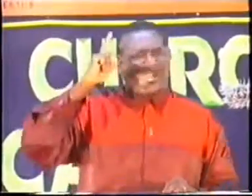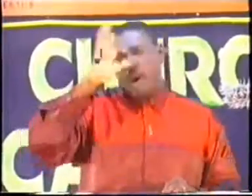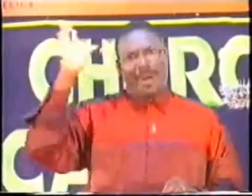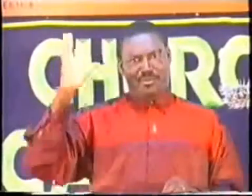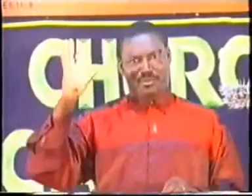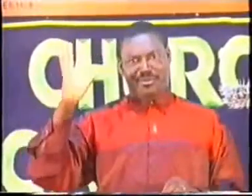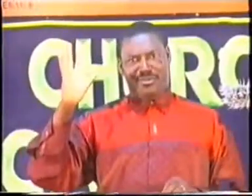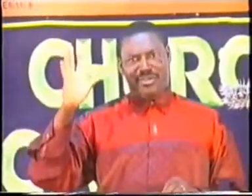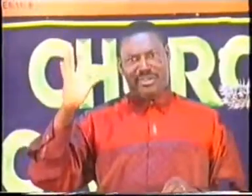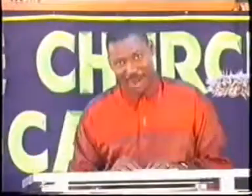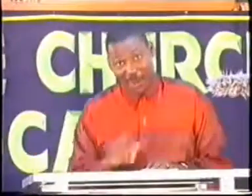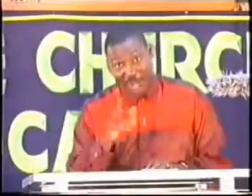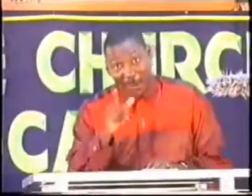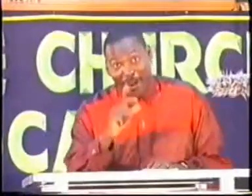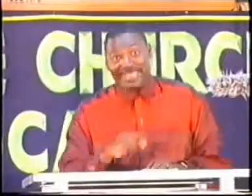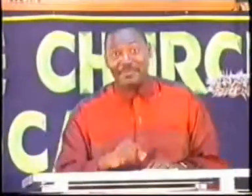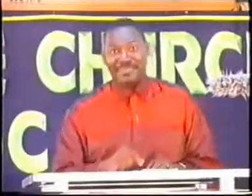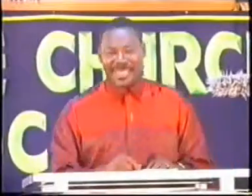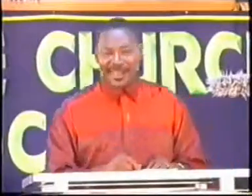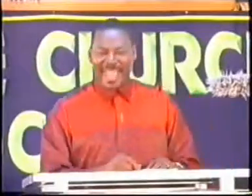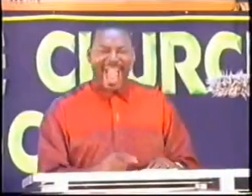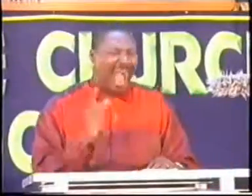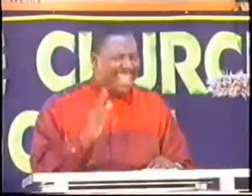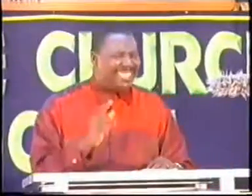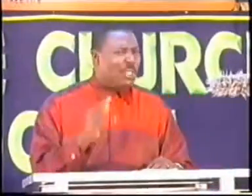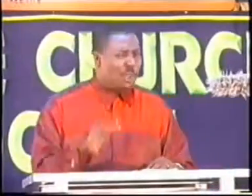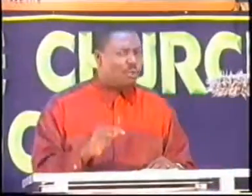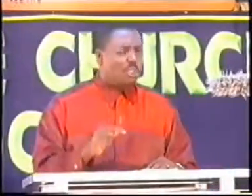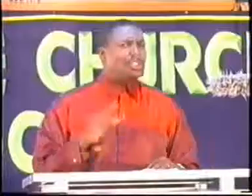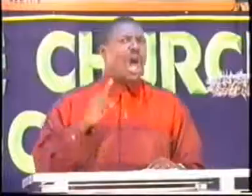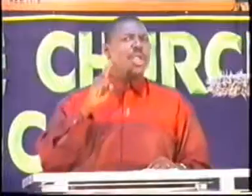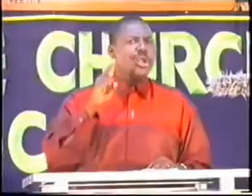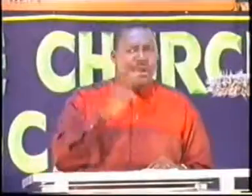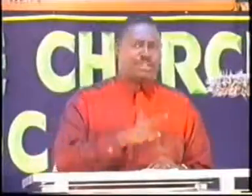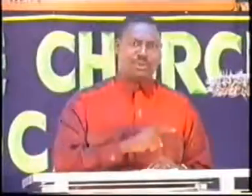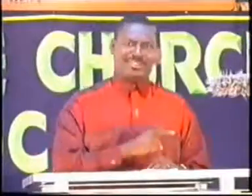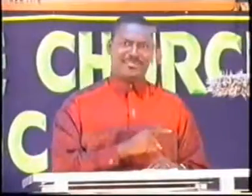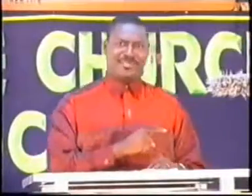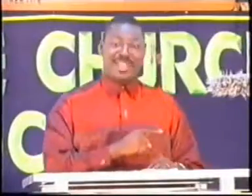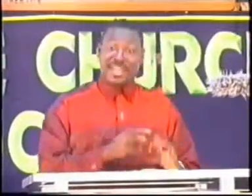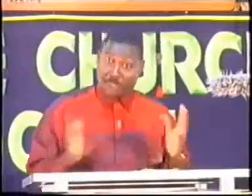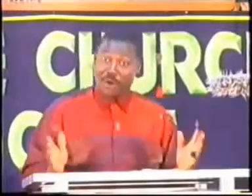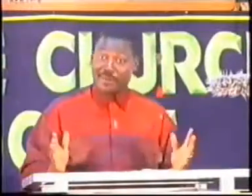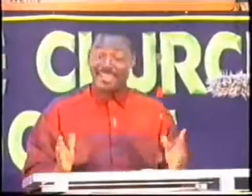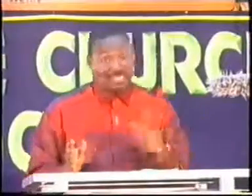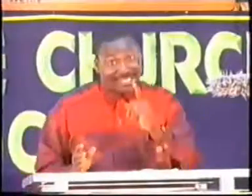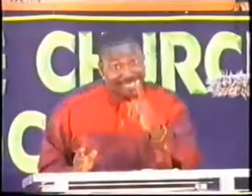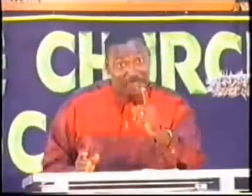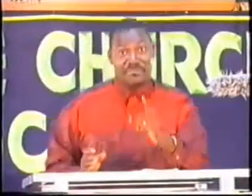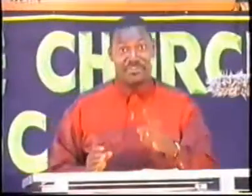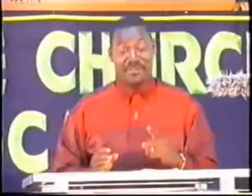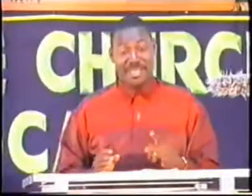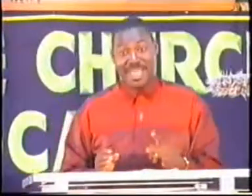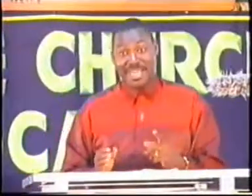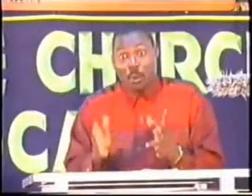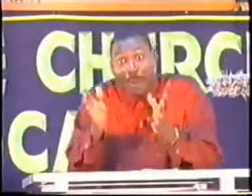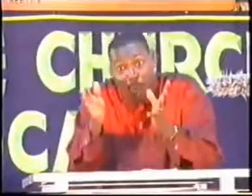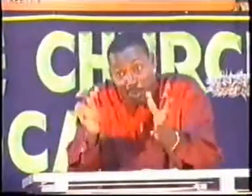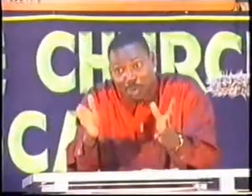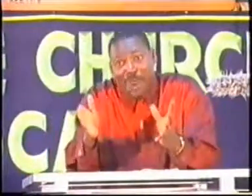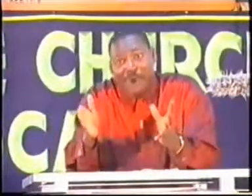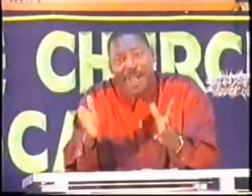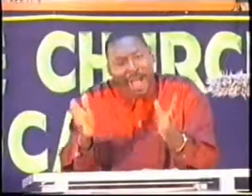tight, our Bible. When you go for us, I'm not saying, and you shall know the truth, and the truth shall set you free. Na